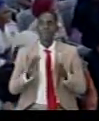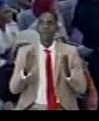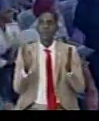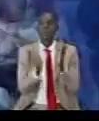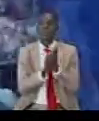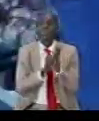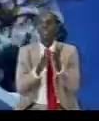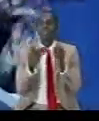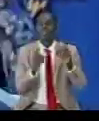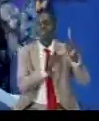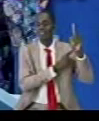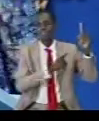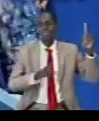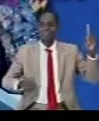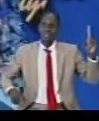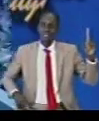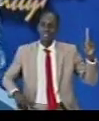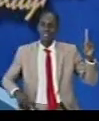Praise the Lord.